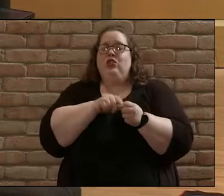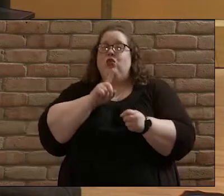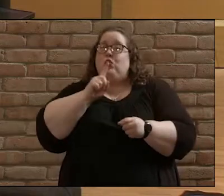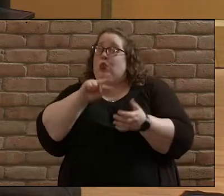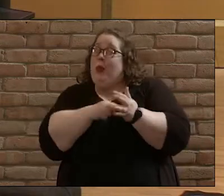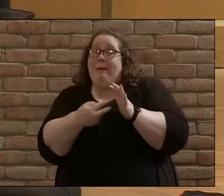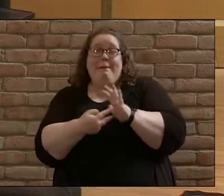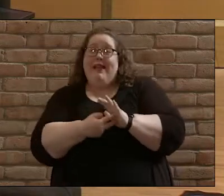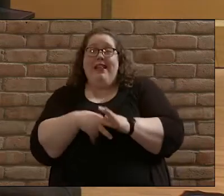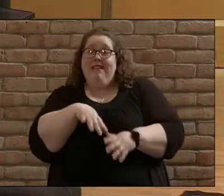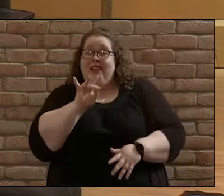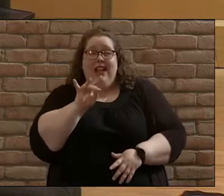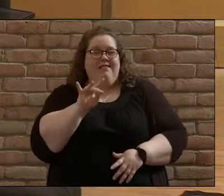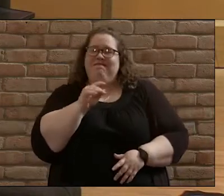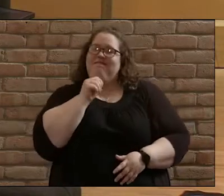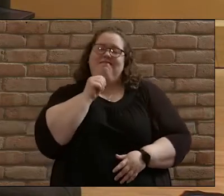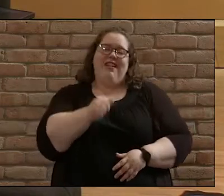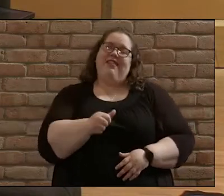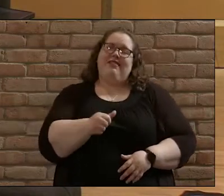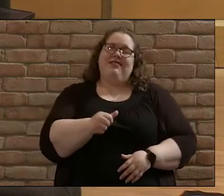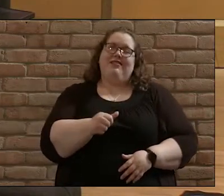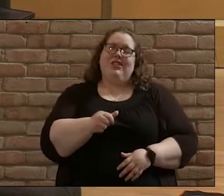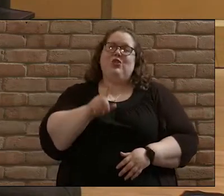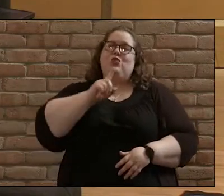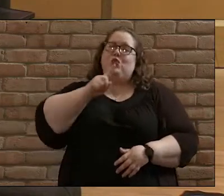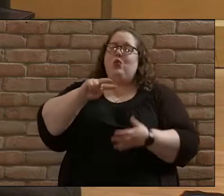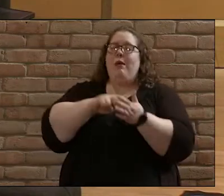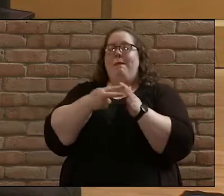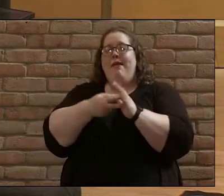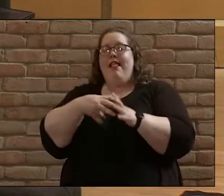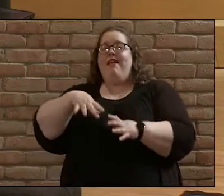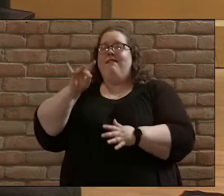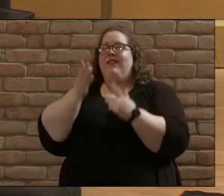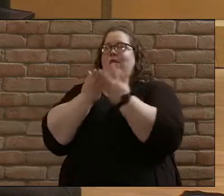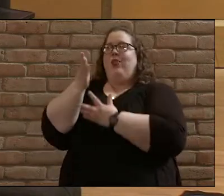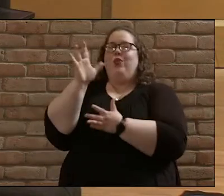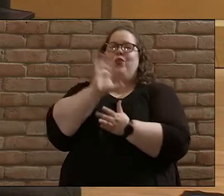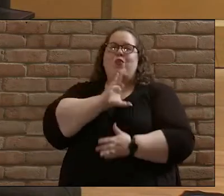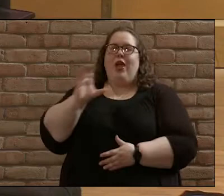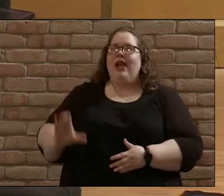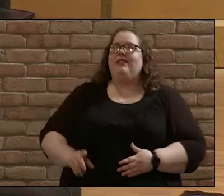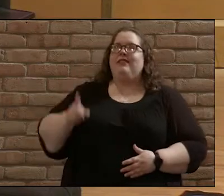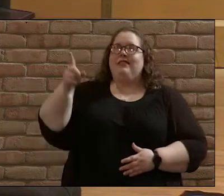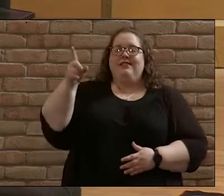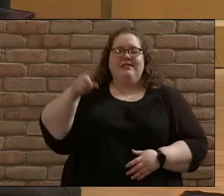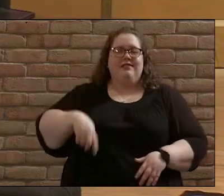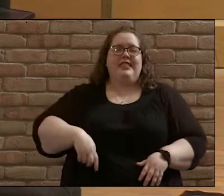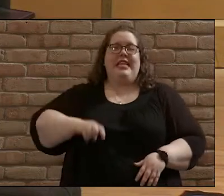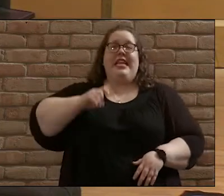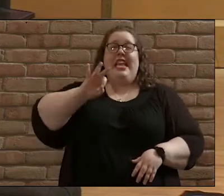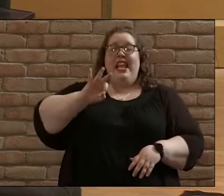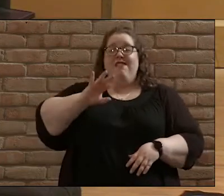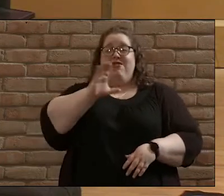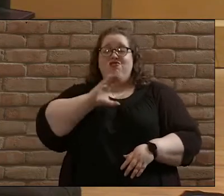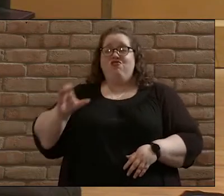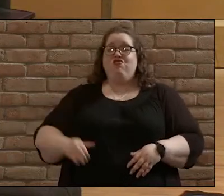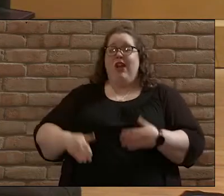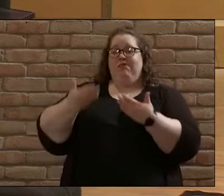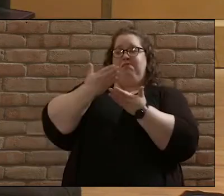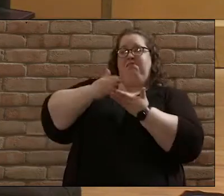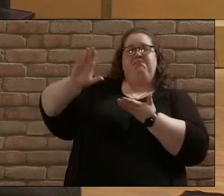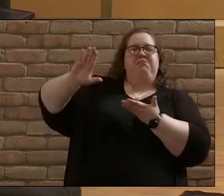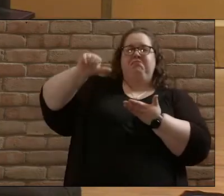that is found in Christ. You see, it's when we take Christ out of that equation that we run into all